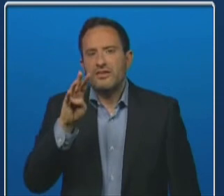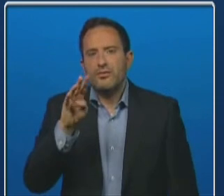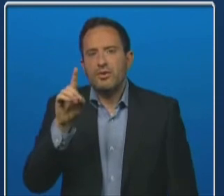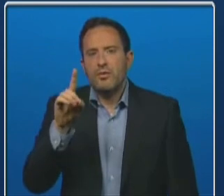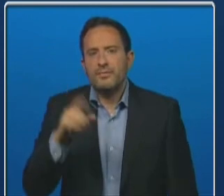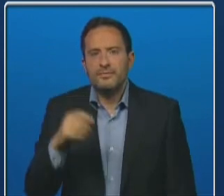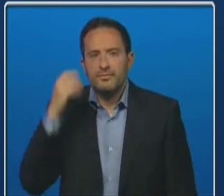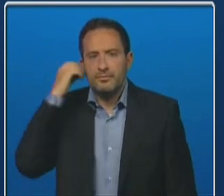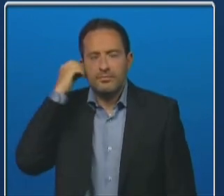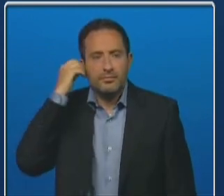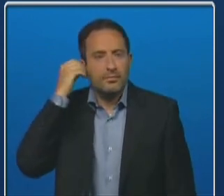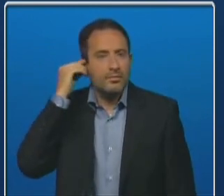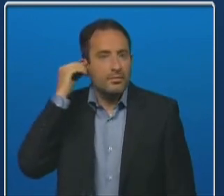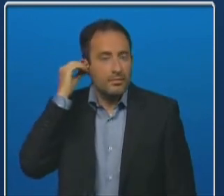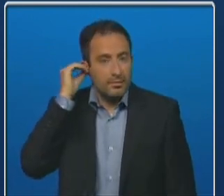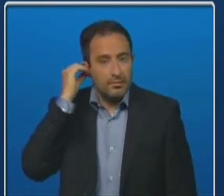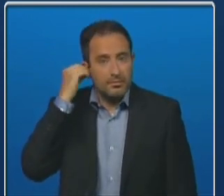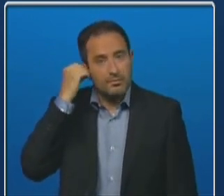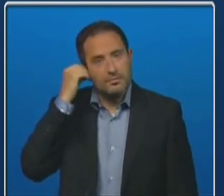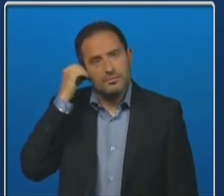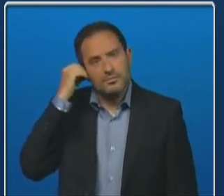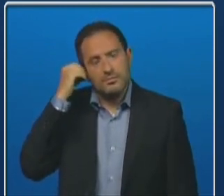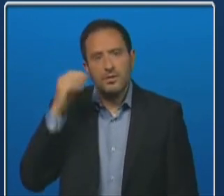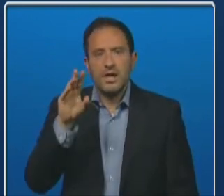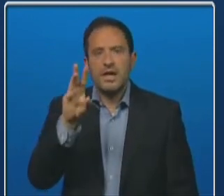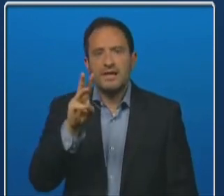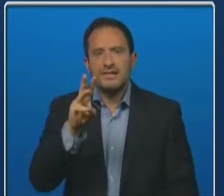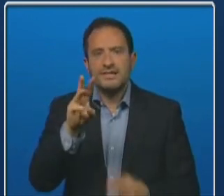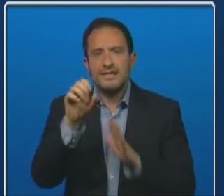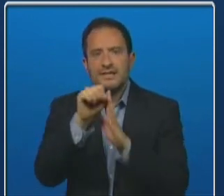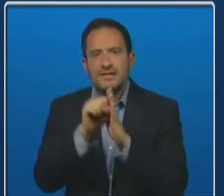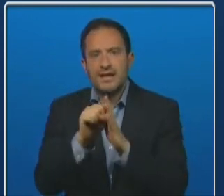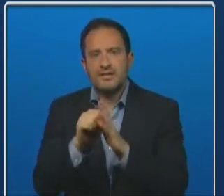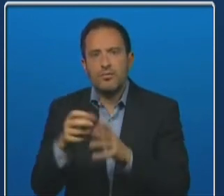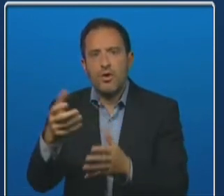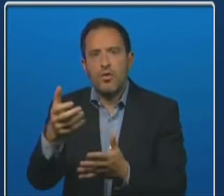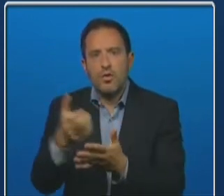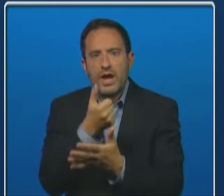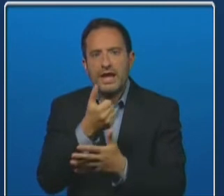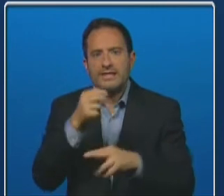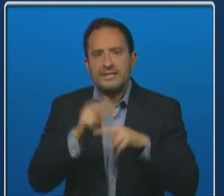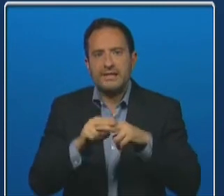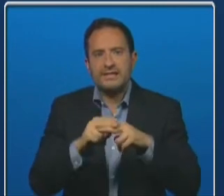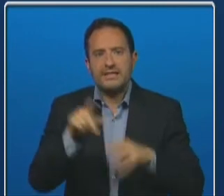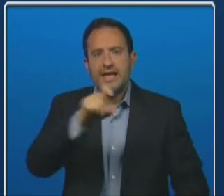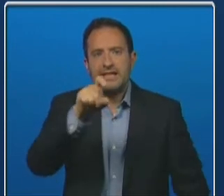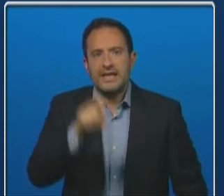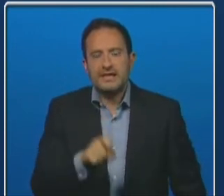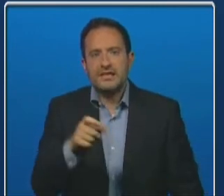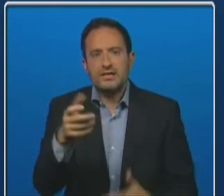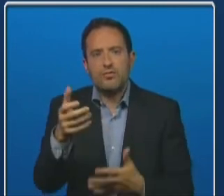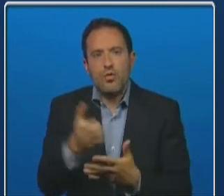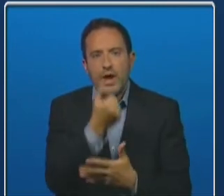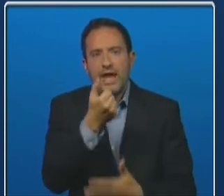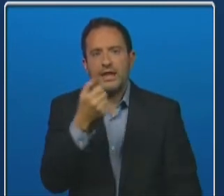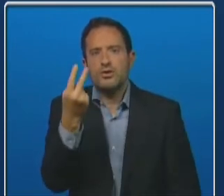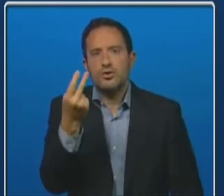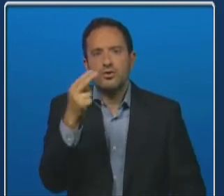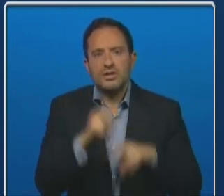1941. 6 states will gain seats in the House of Representatives. Texas will gain 2 seats, and